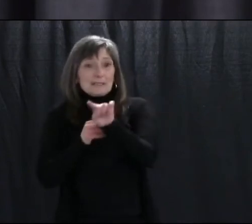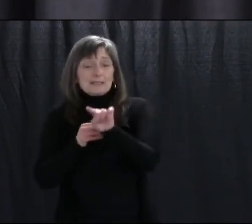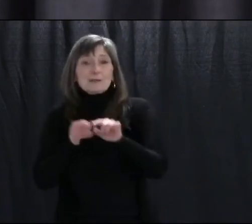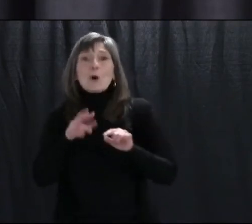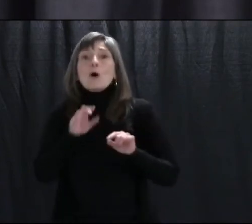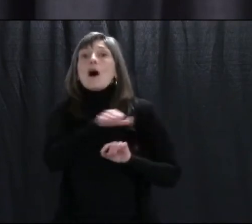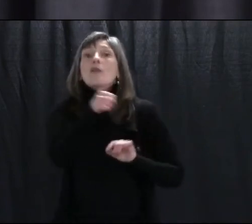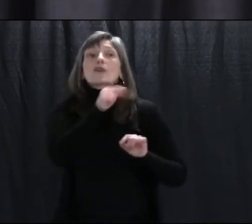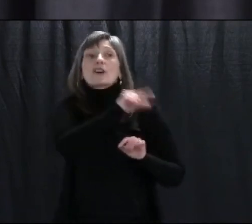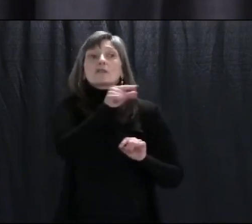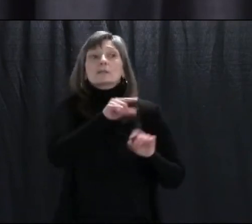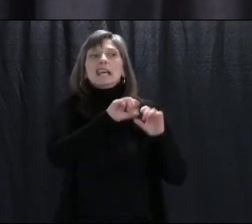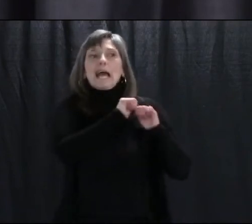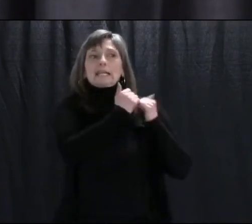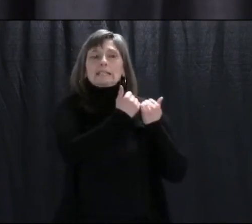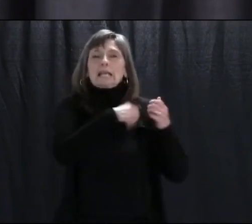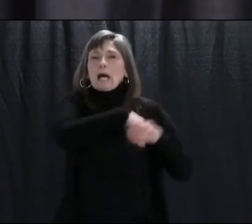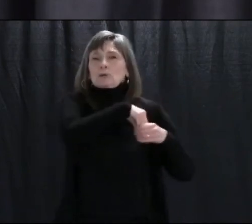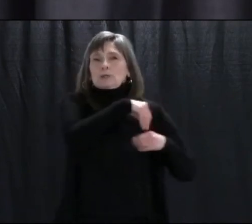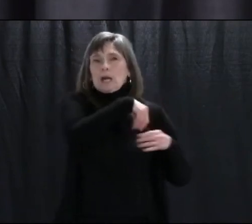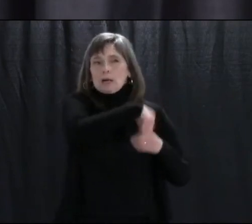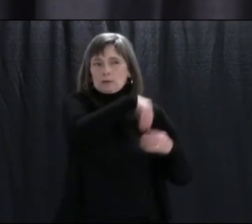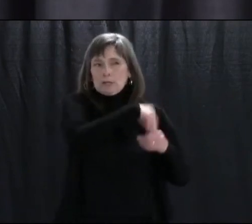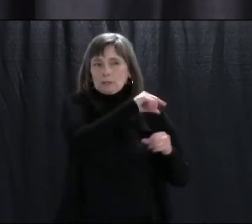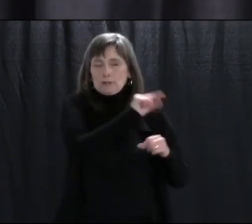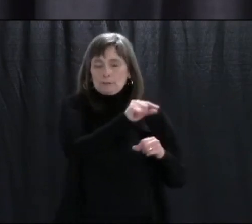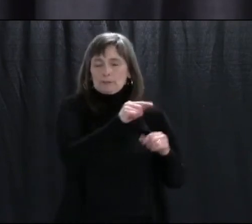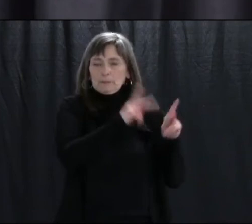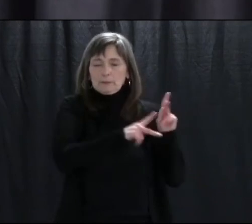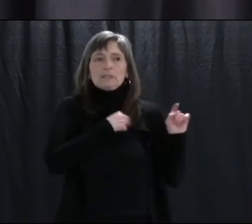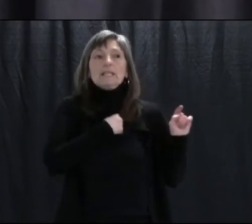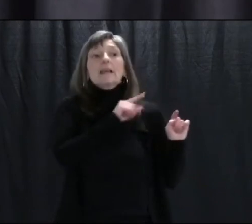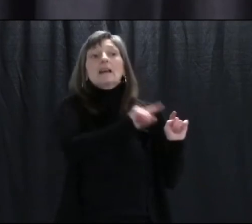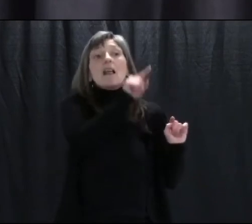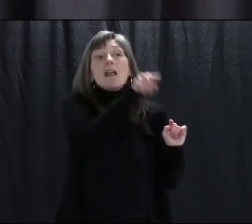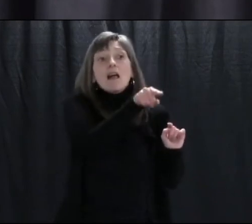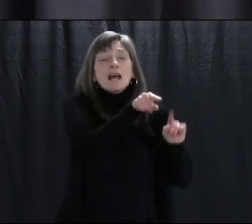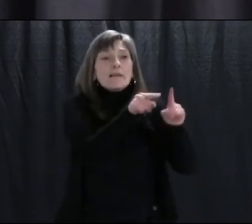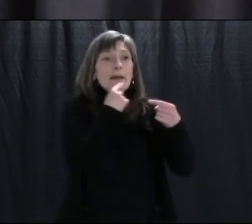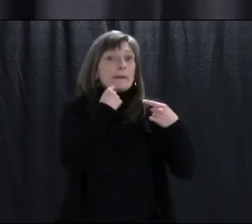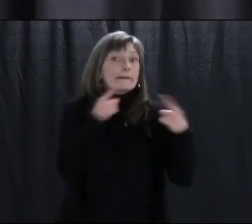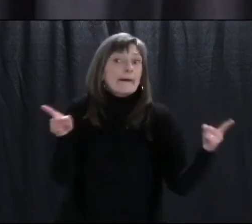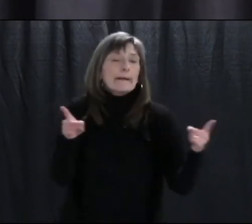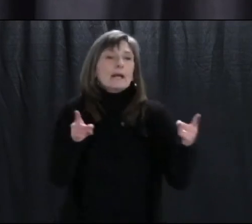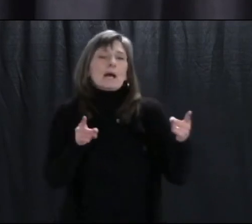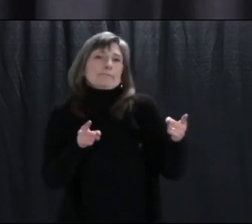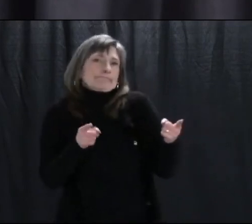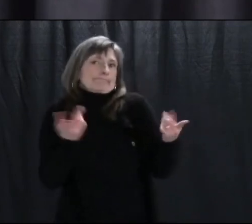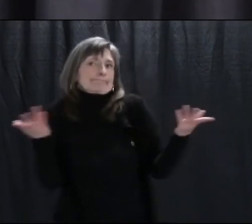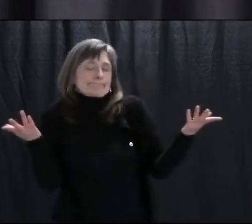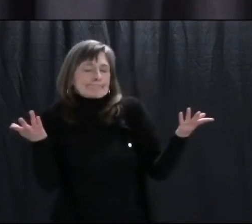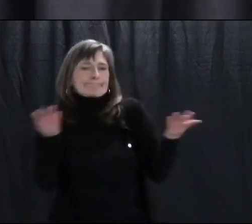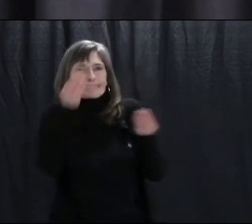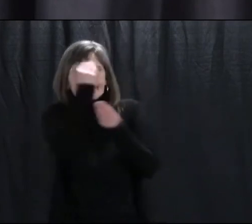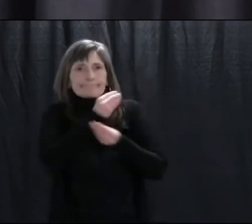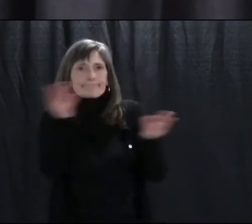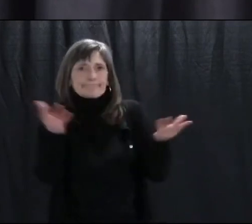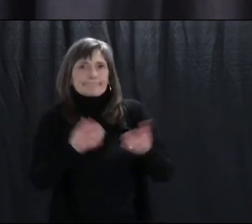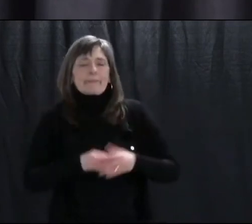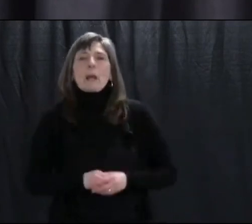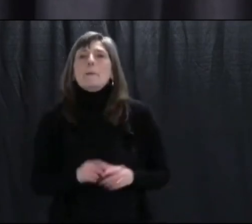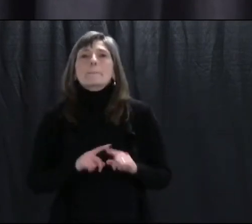government agencies outside of the government of Newfoundland and Labrador, that itself then becomes a matter of public interest. But